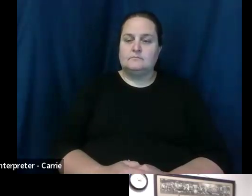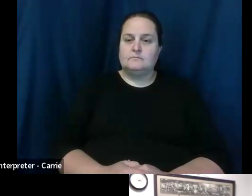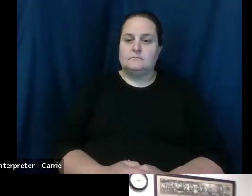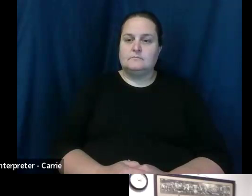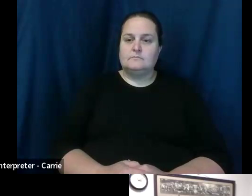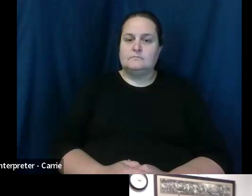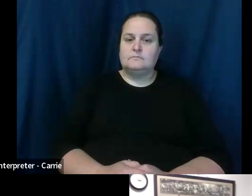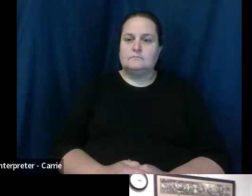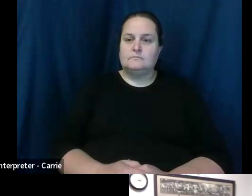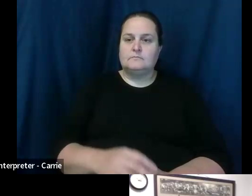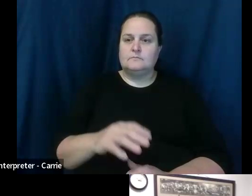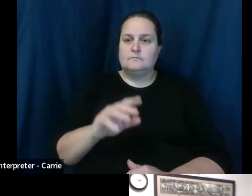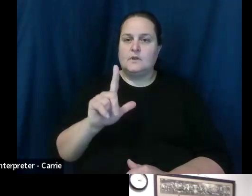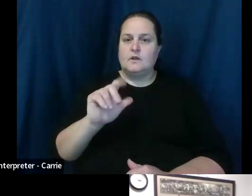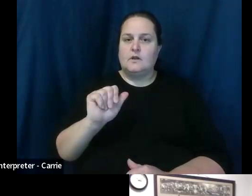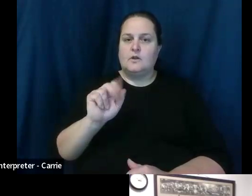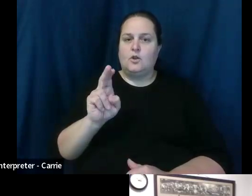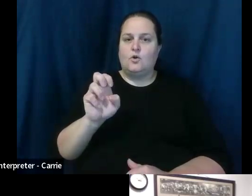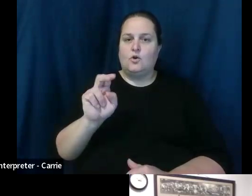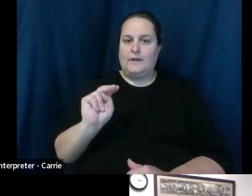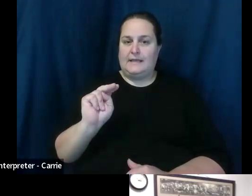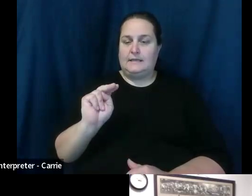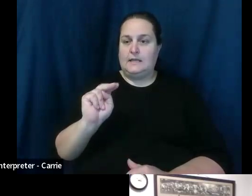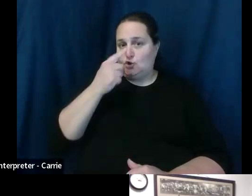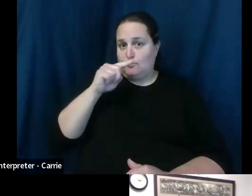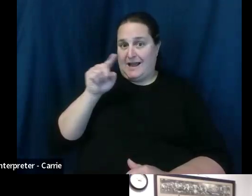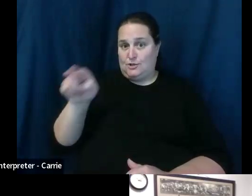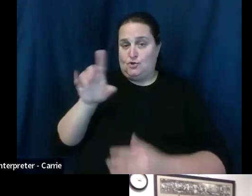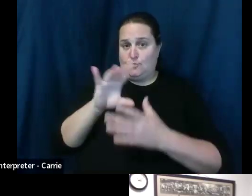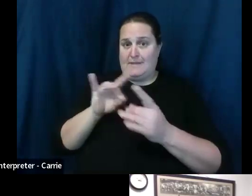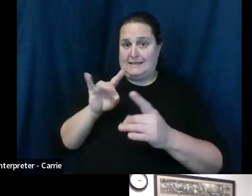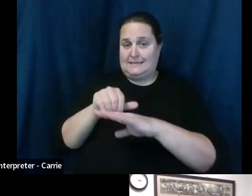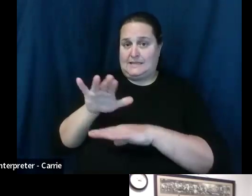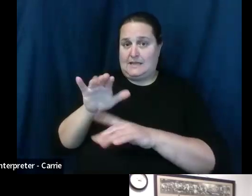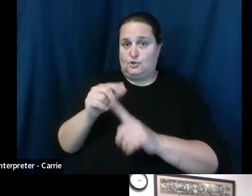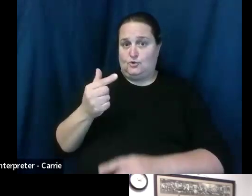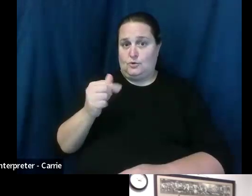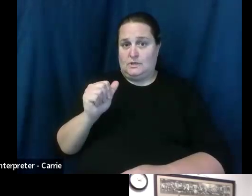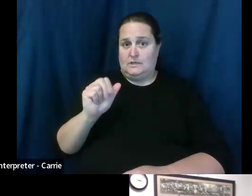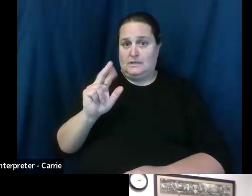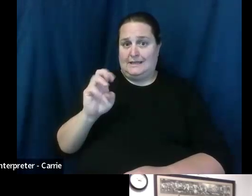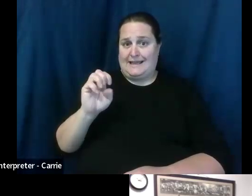Lauren, can you message Garrett and try and help him through stuff?